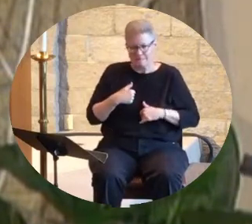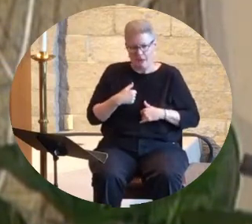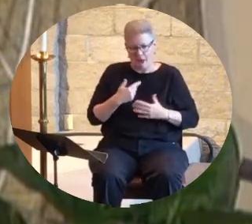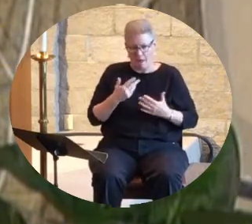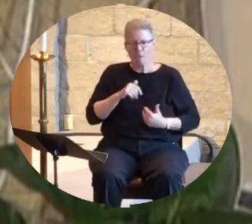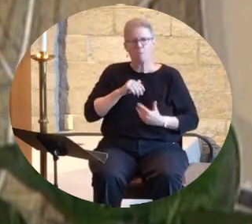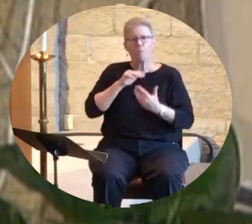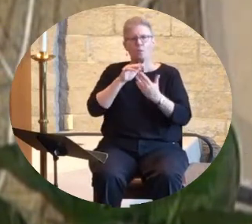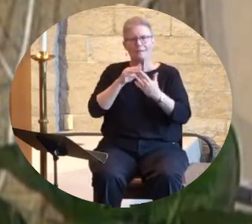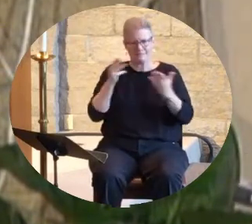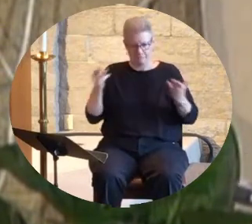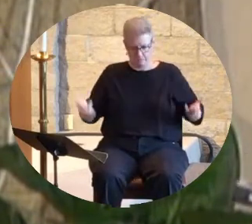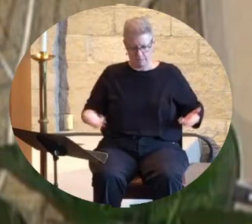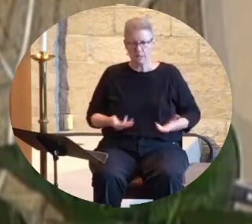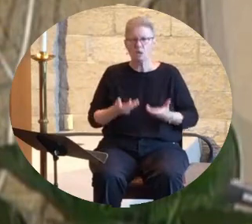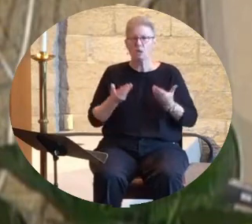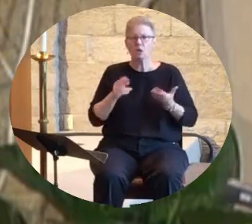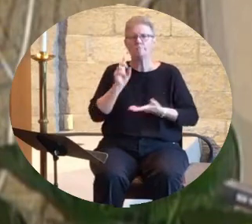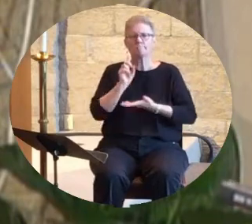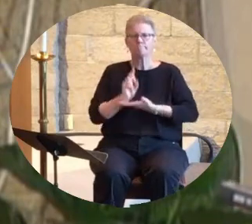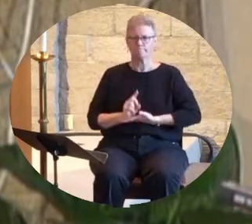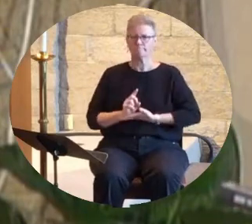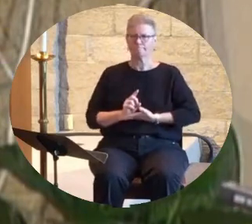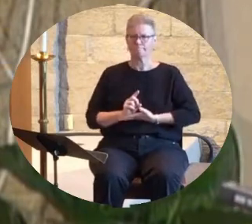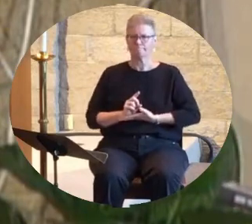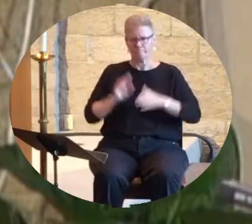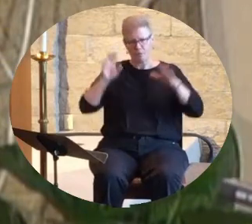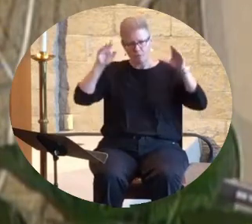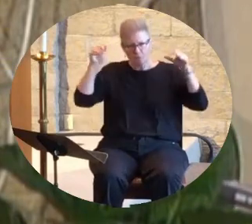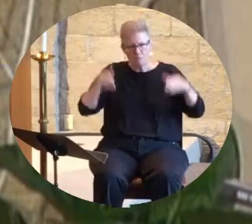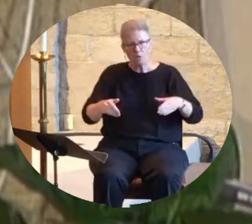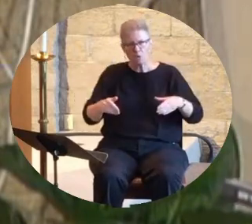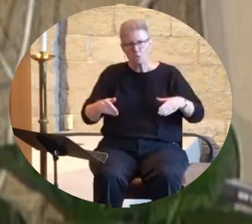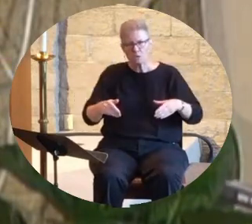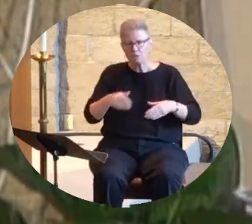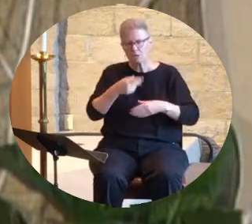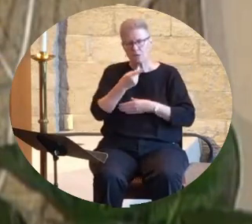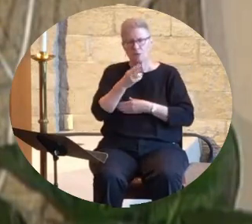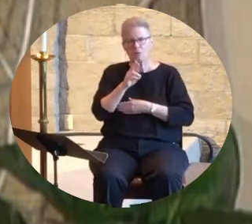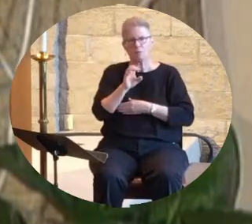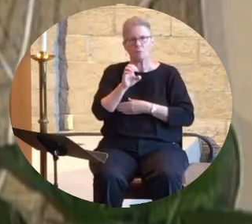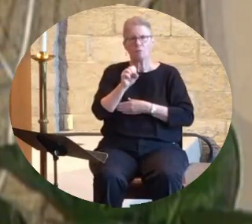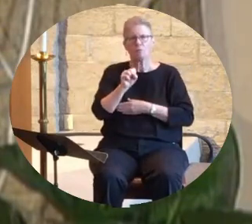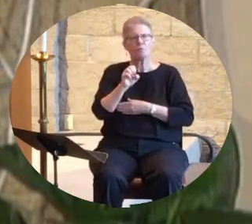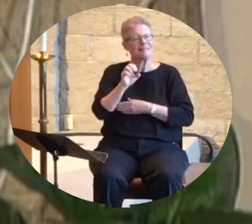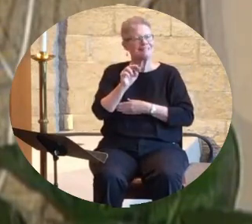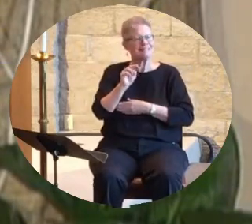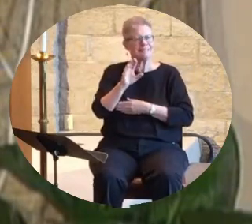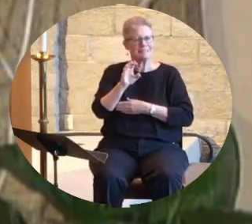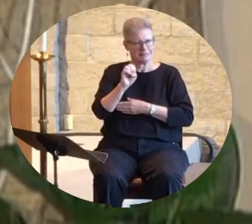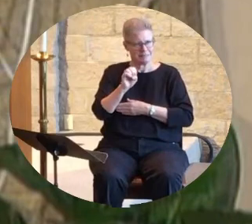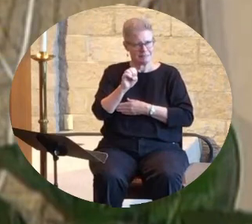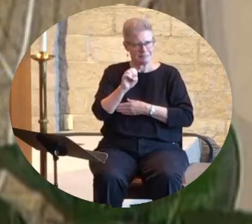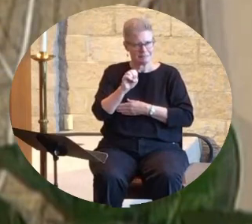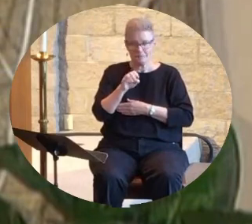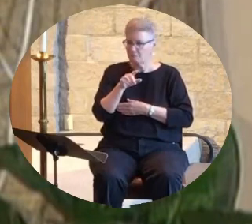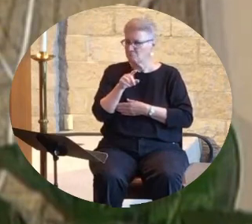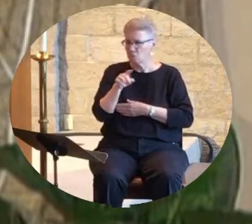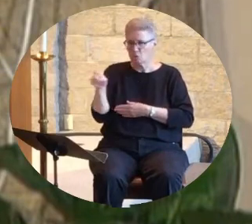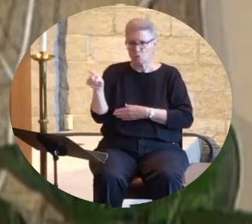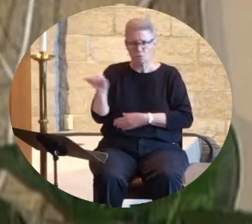About presence. More than anything else, it's presence. You too. You don't